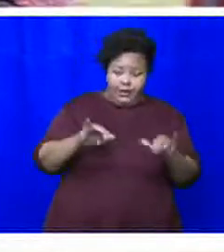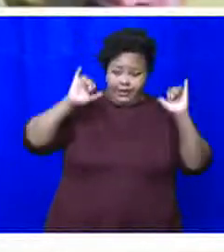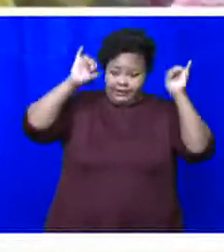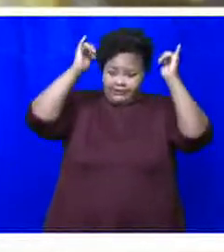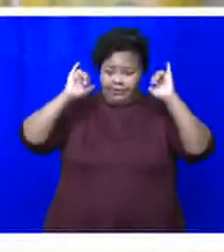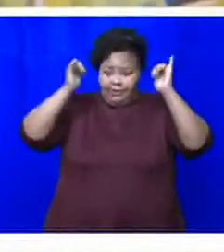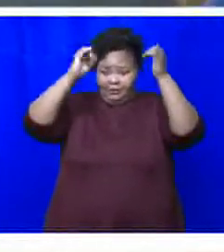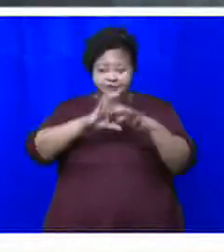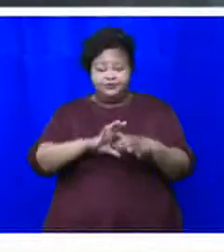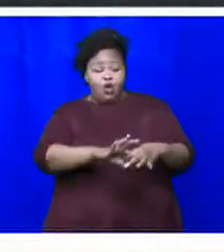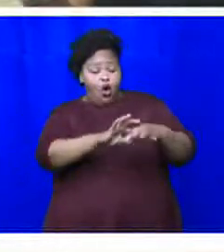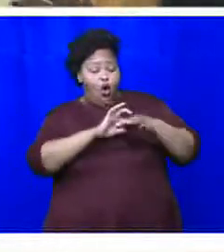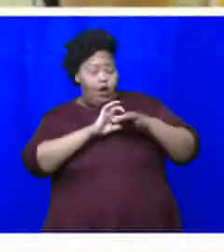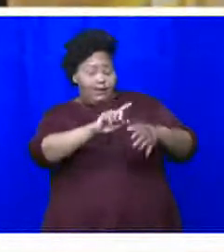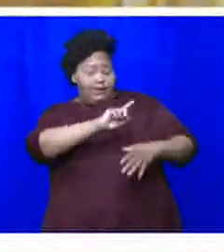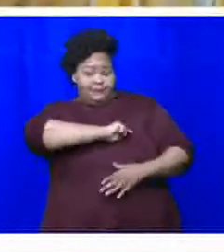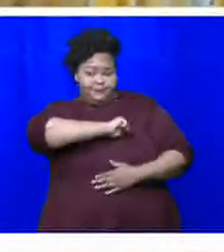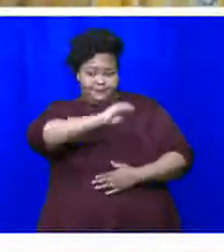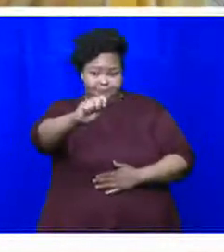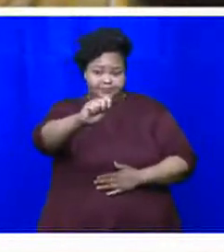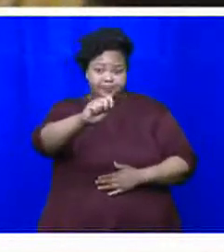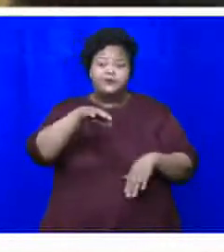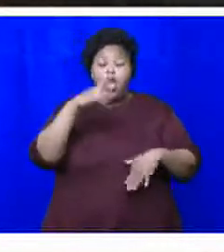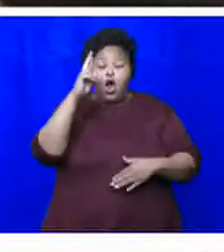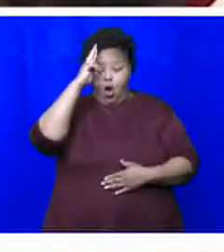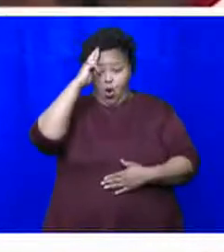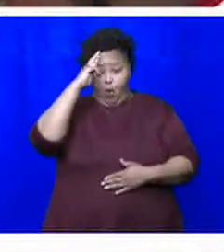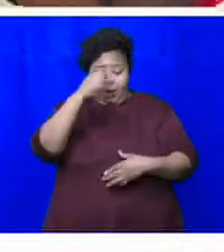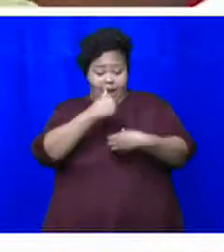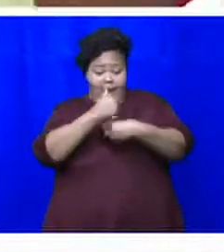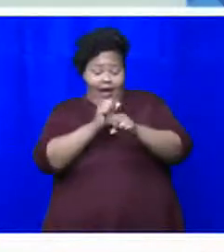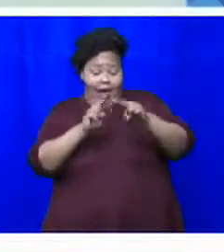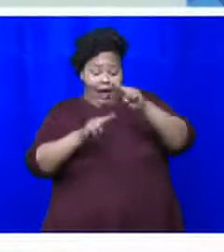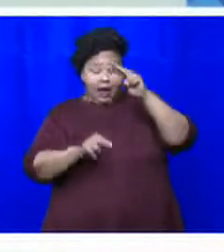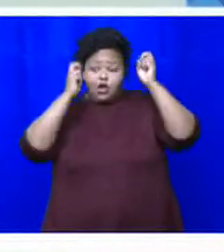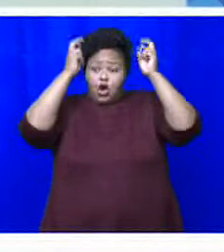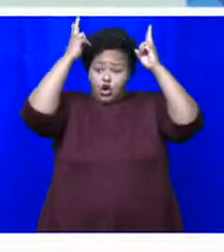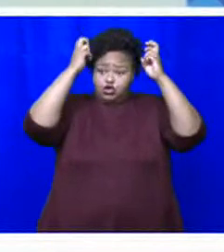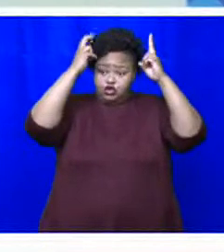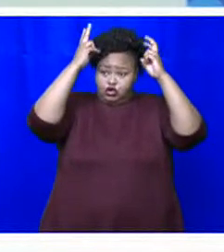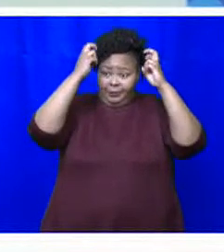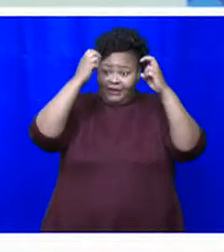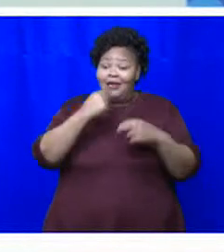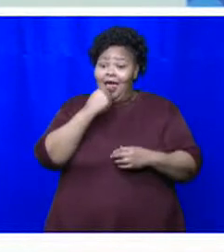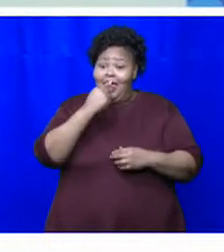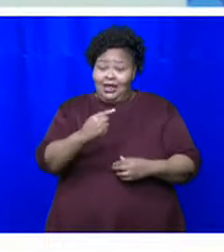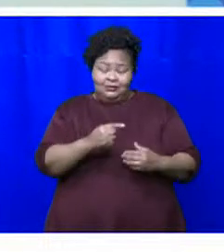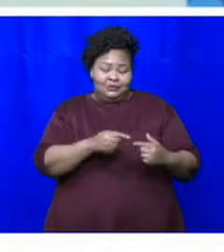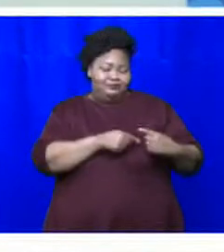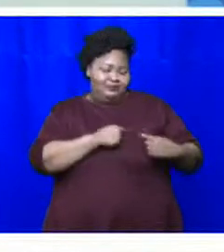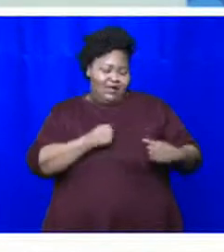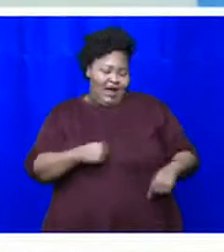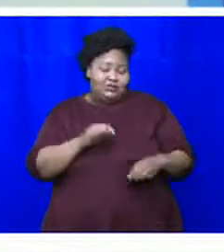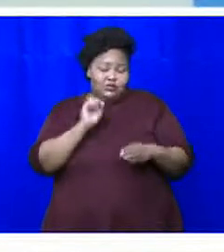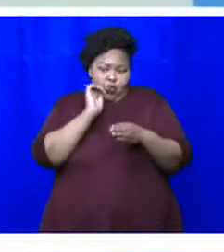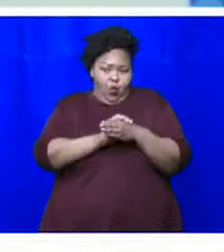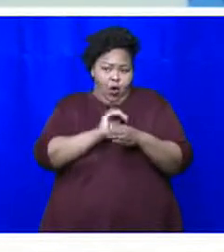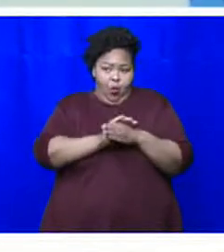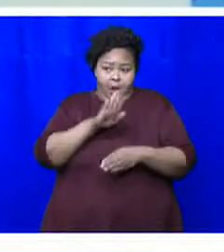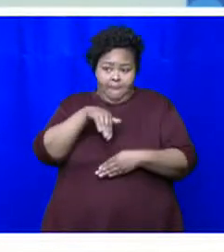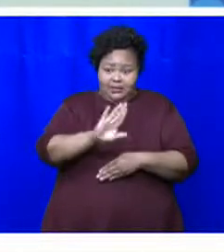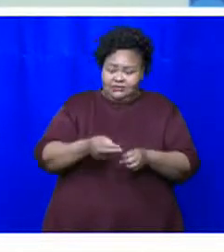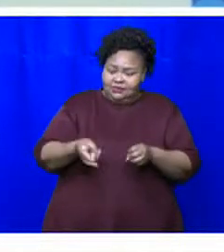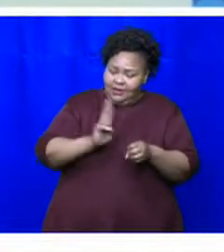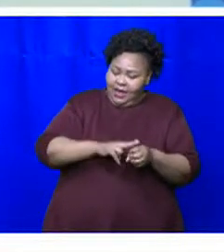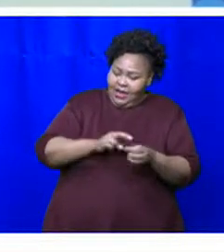I-Eswatini Hospice at Home ikhumbule leli langa ngaphansi kwesicubulo lesithi Healing Hearts and Communities.